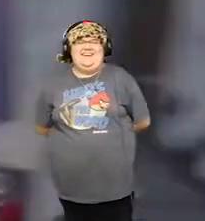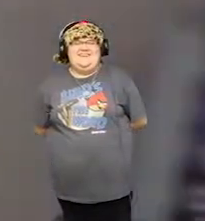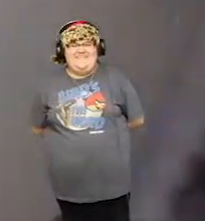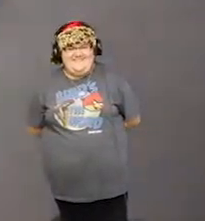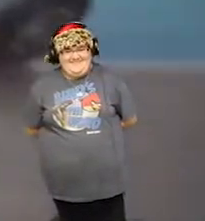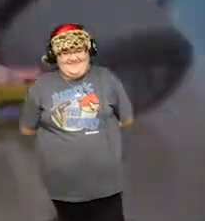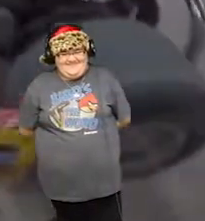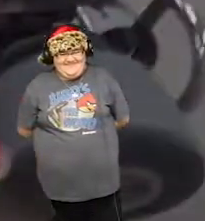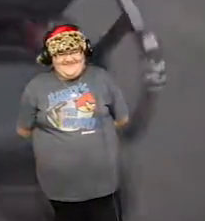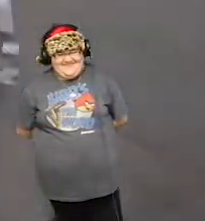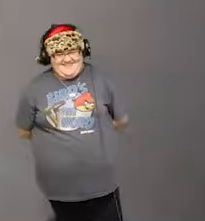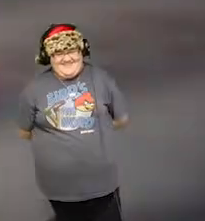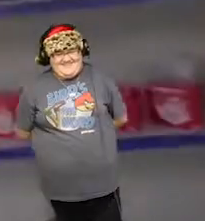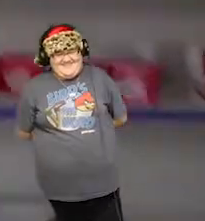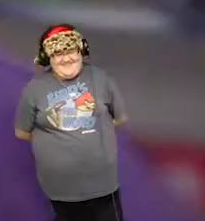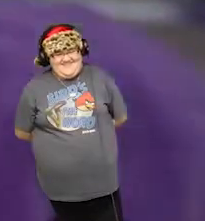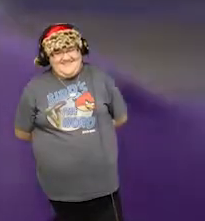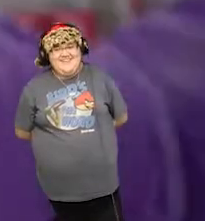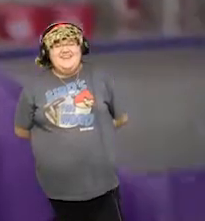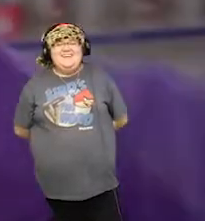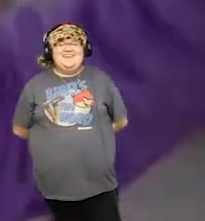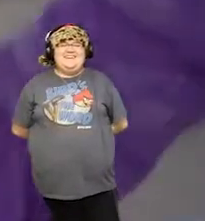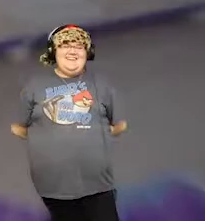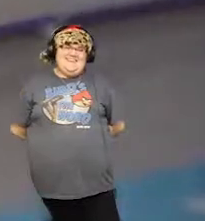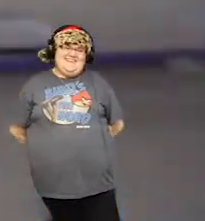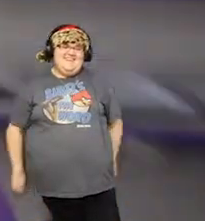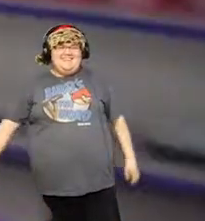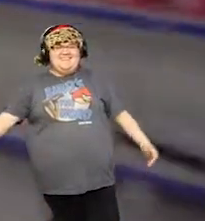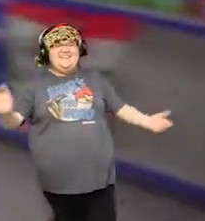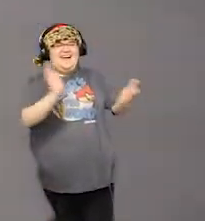eat some meat. Just have some kind of chicken. That means.